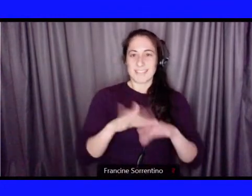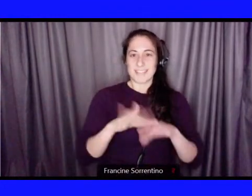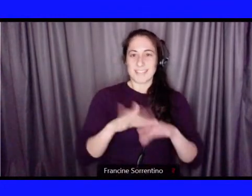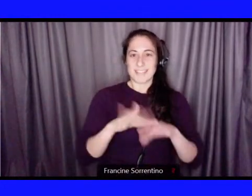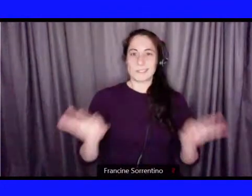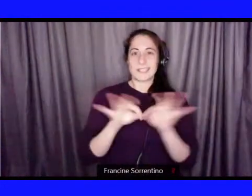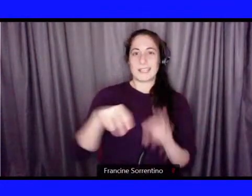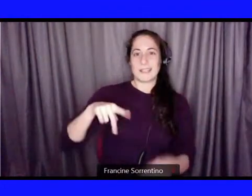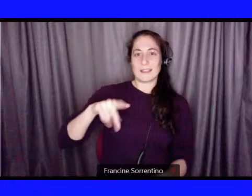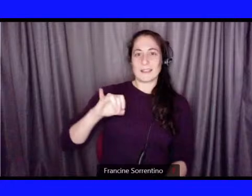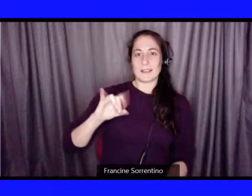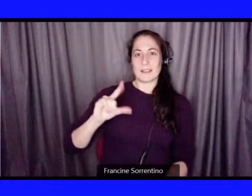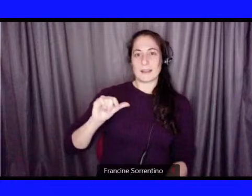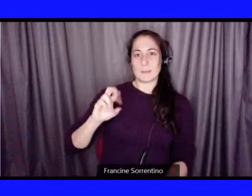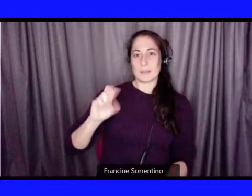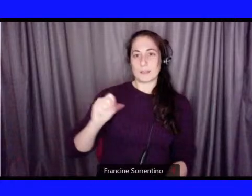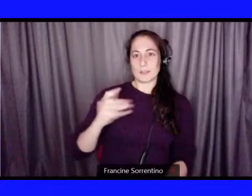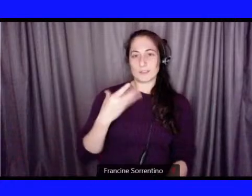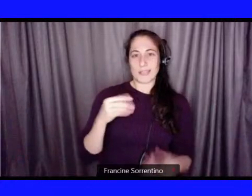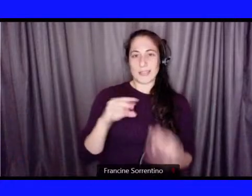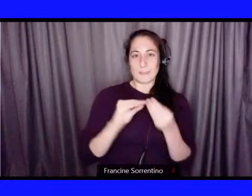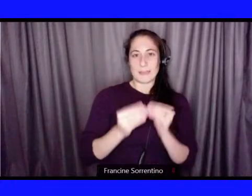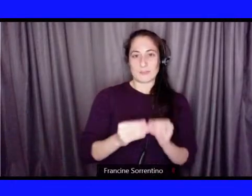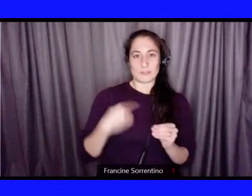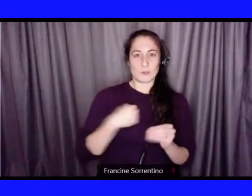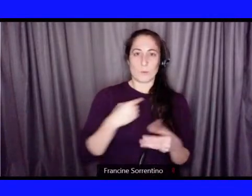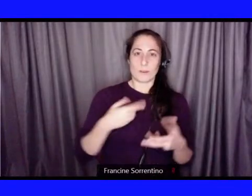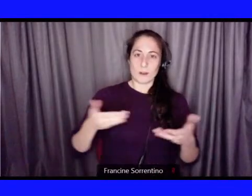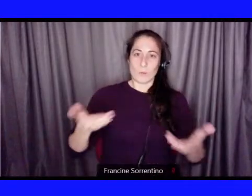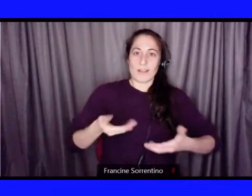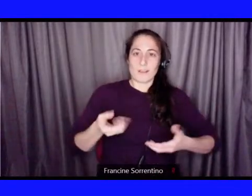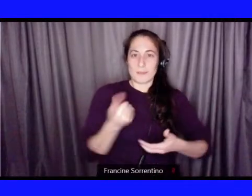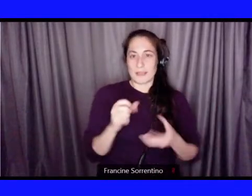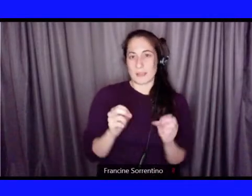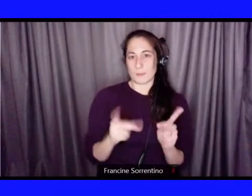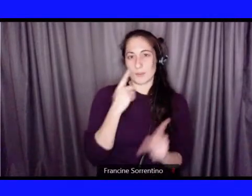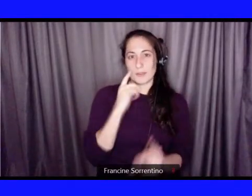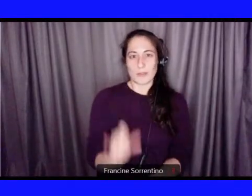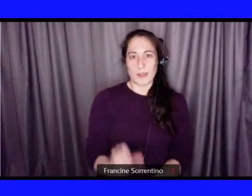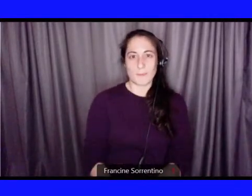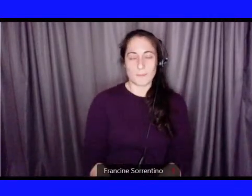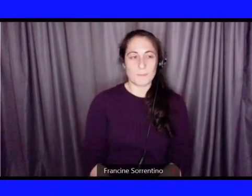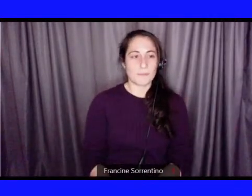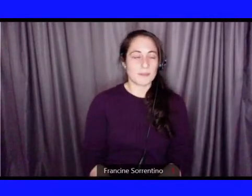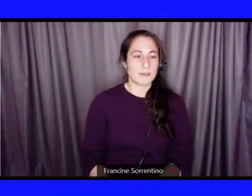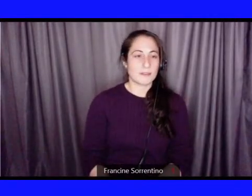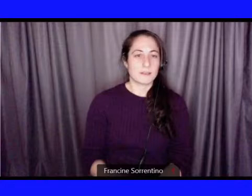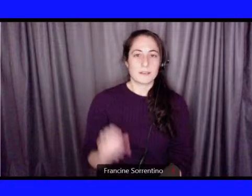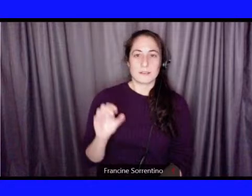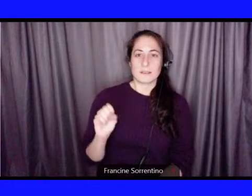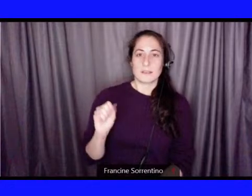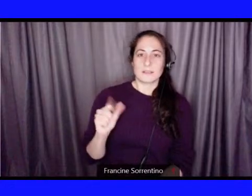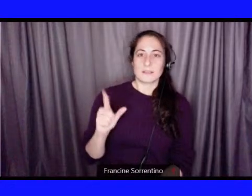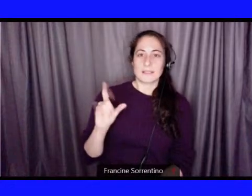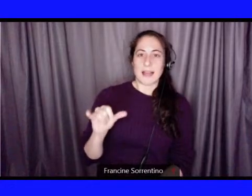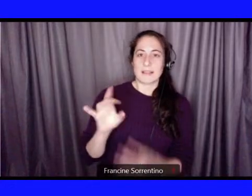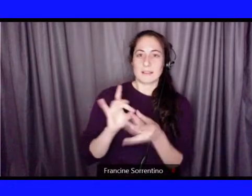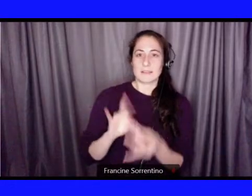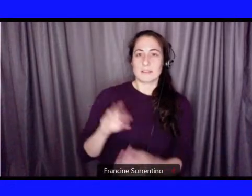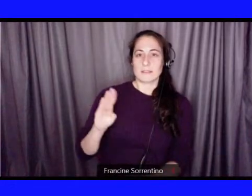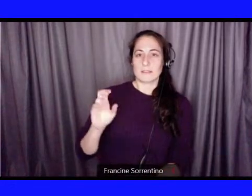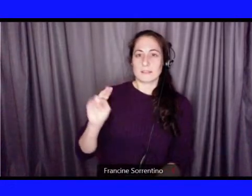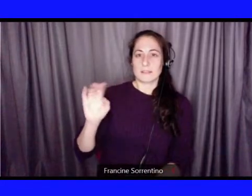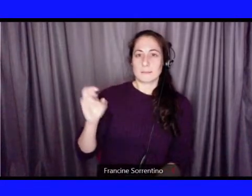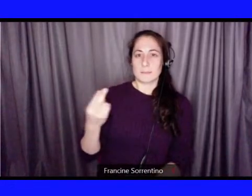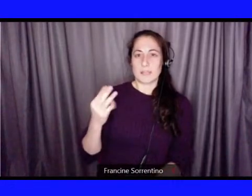engaging with Premier or another one of these benchmarking vendors. And we did an RFP, Hillary led this, and we selected